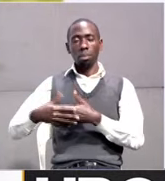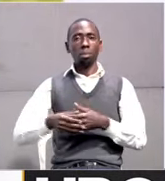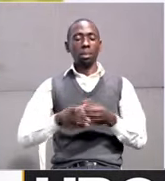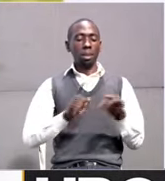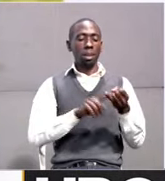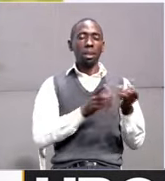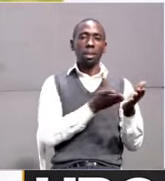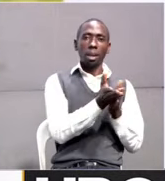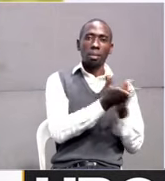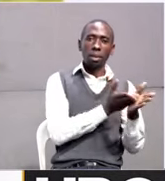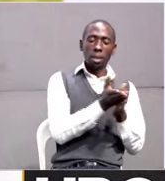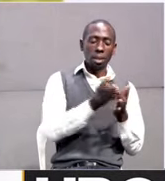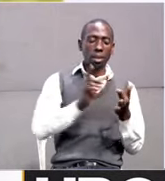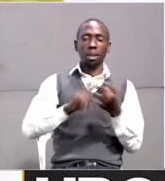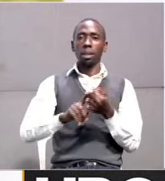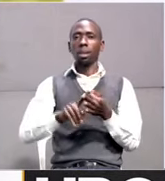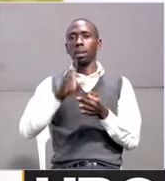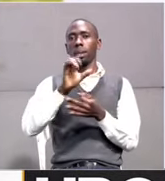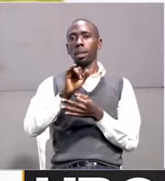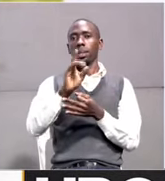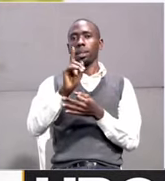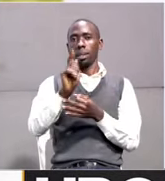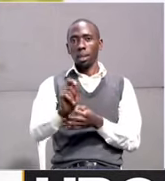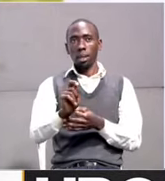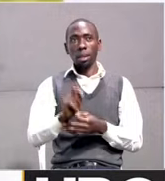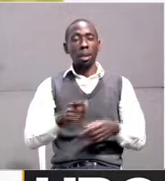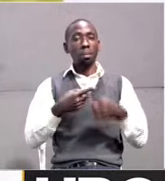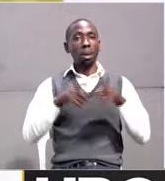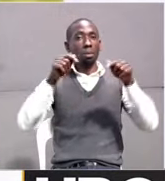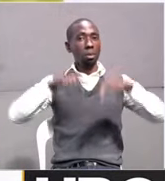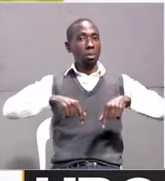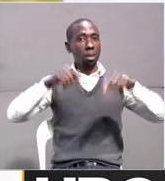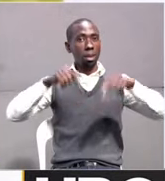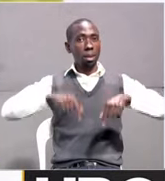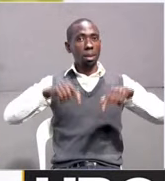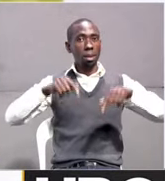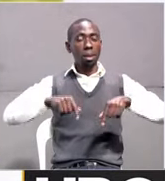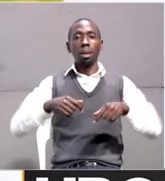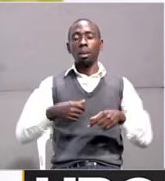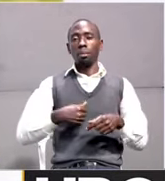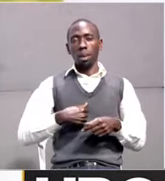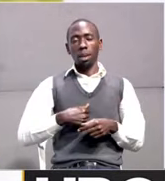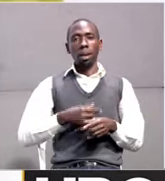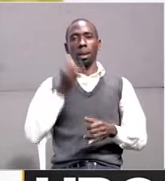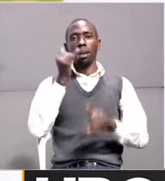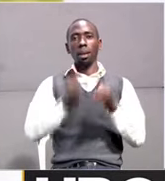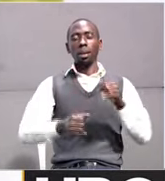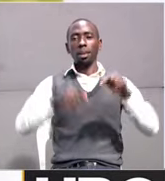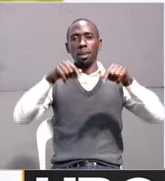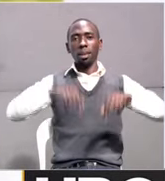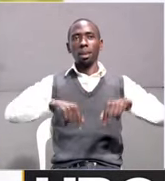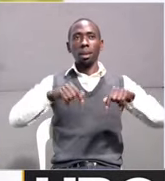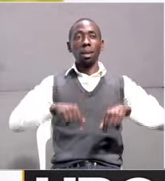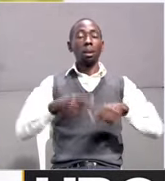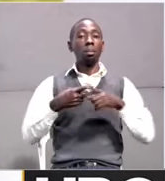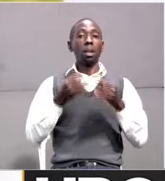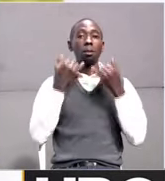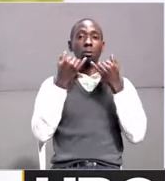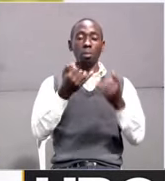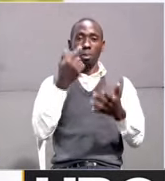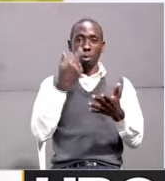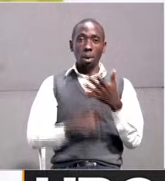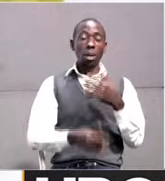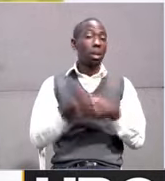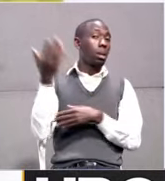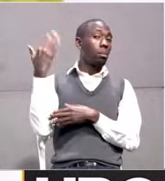services, and ICT. But for today, let me end here by telling you that the